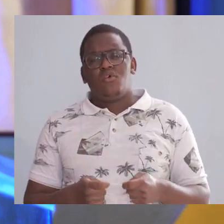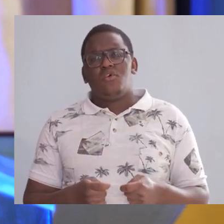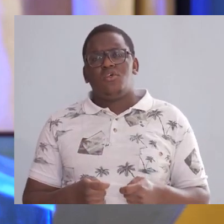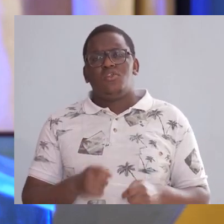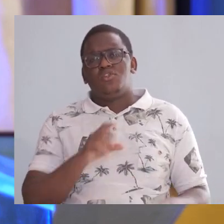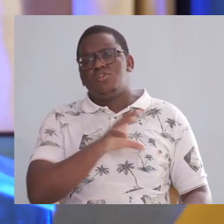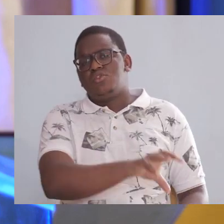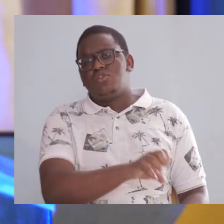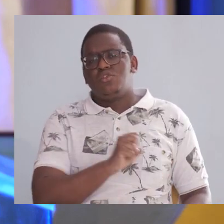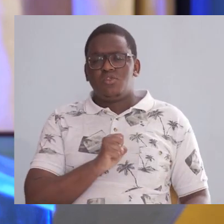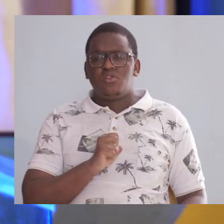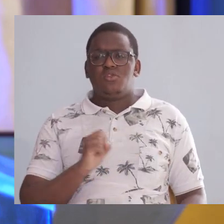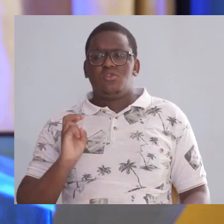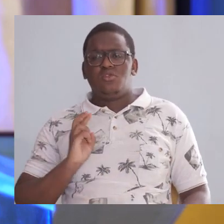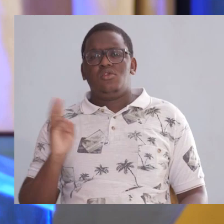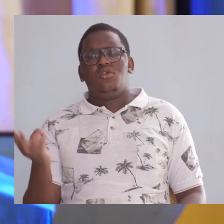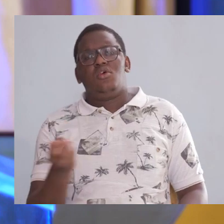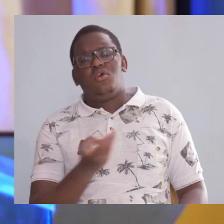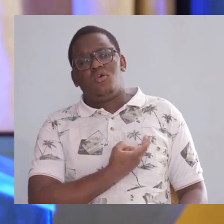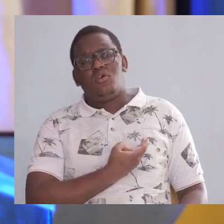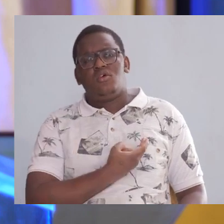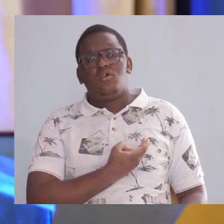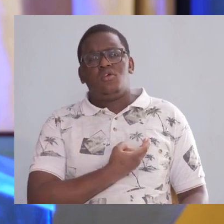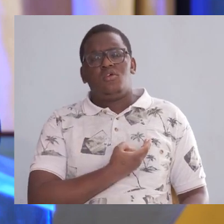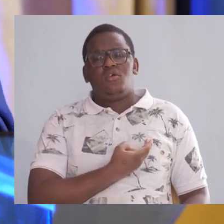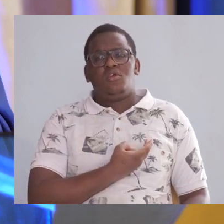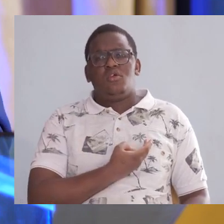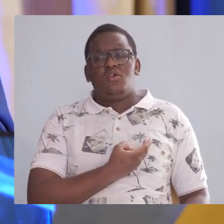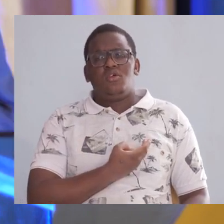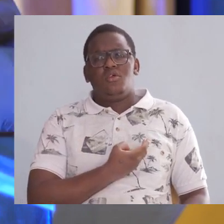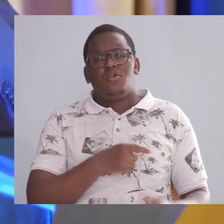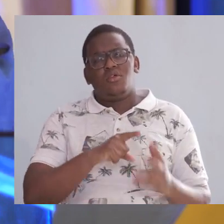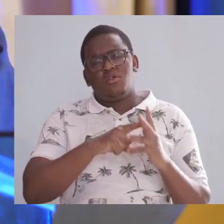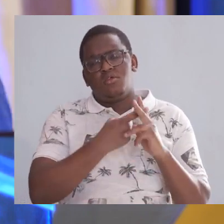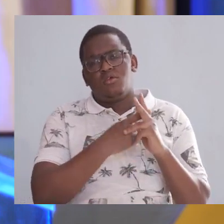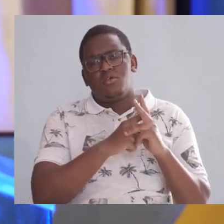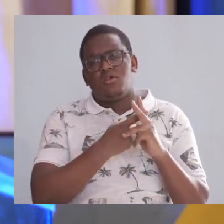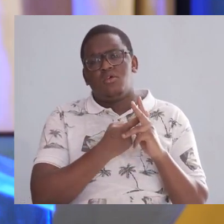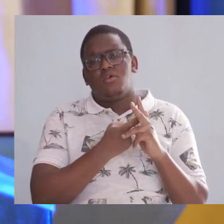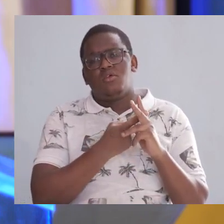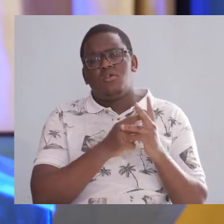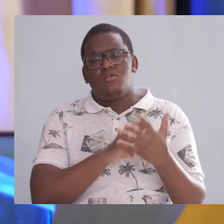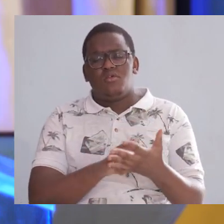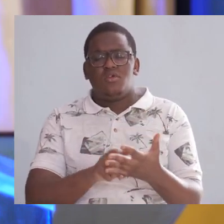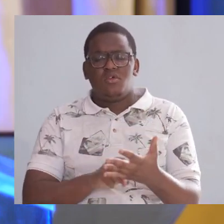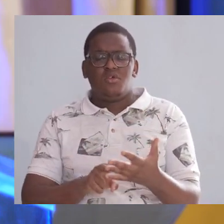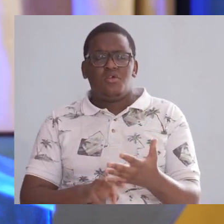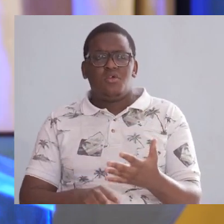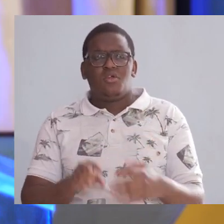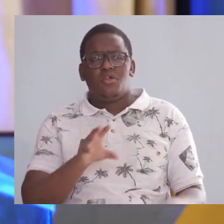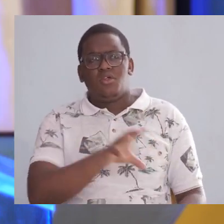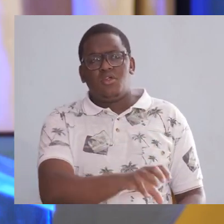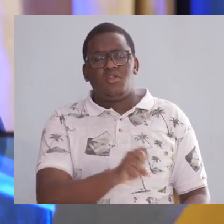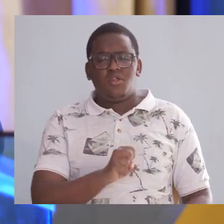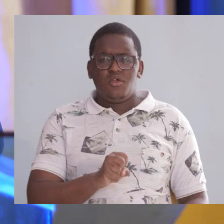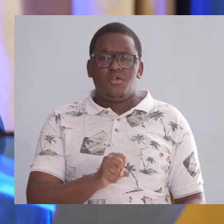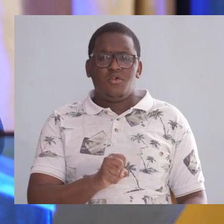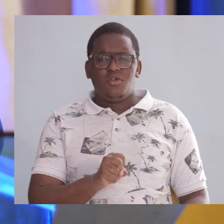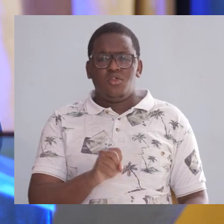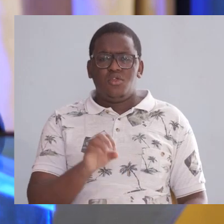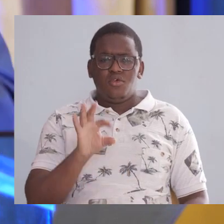us. Remember, we started by the verse that says, if a thief is found, he shall restore